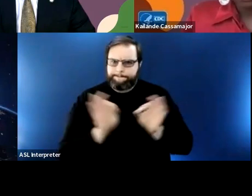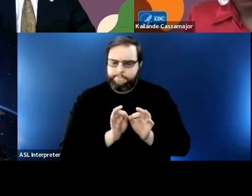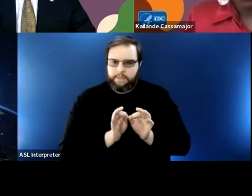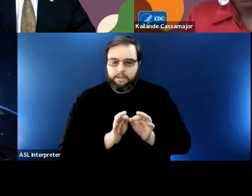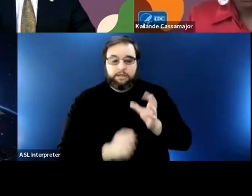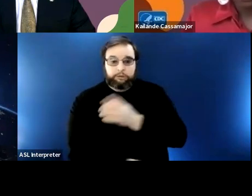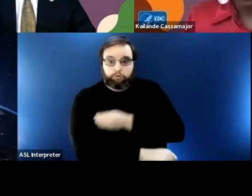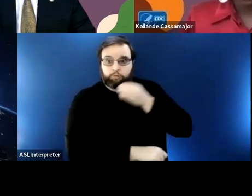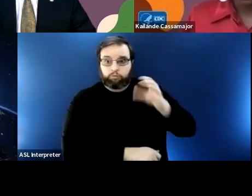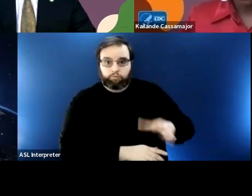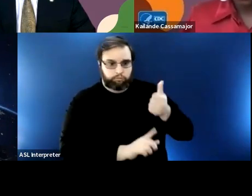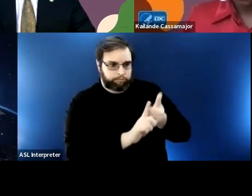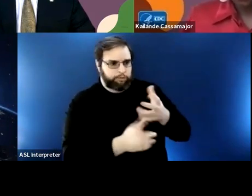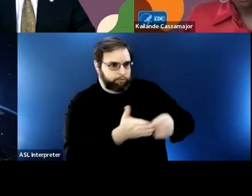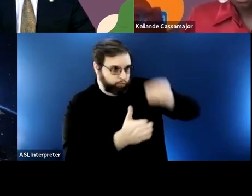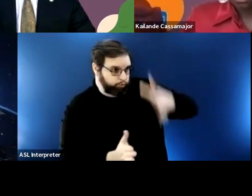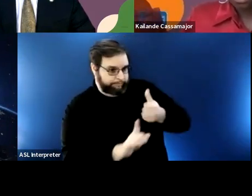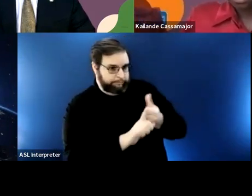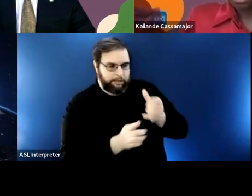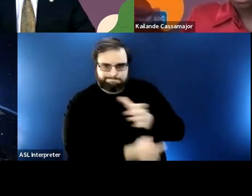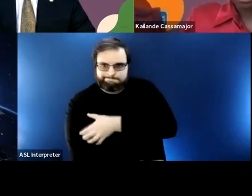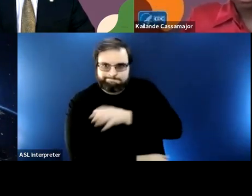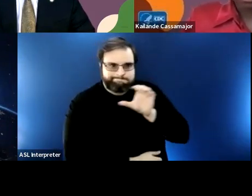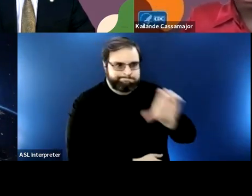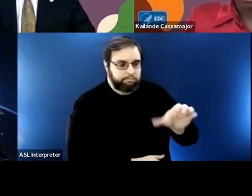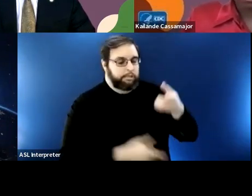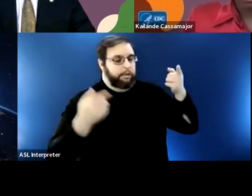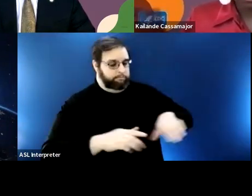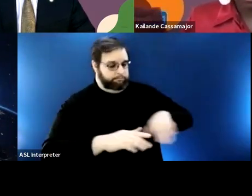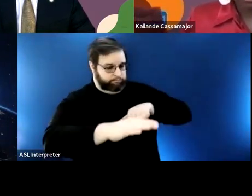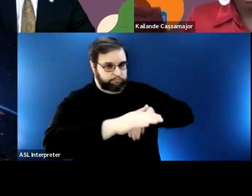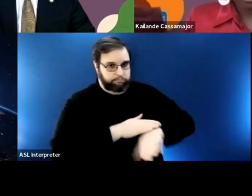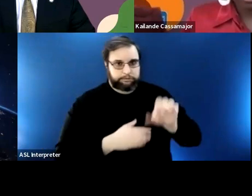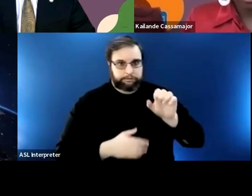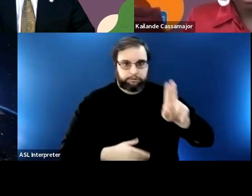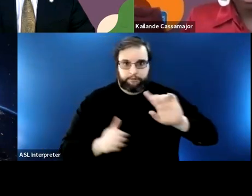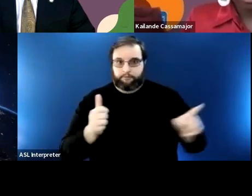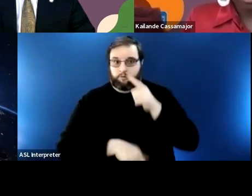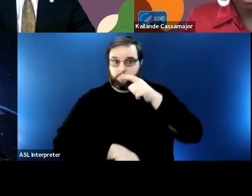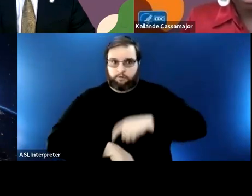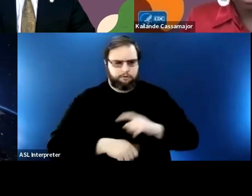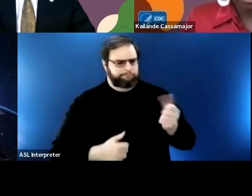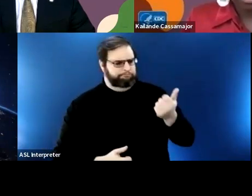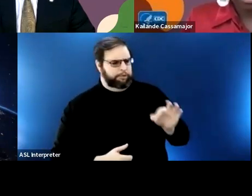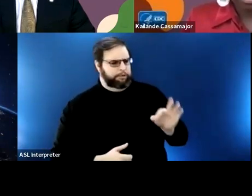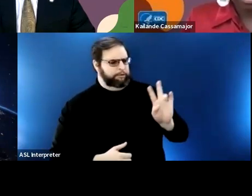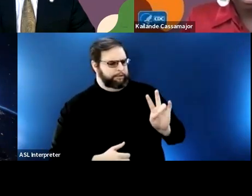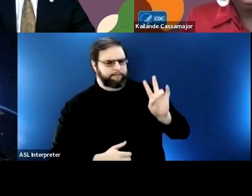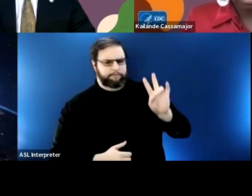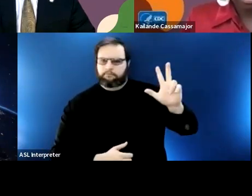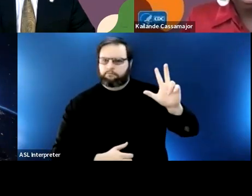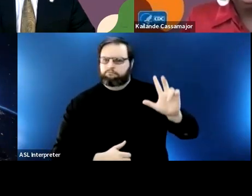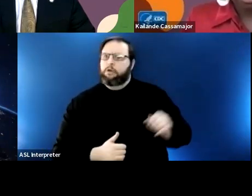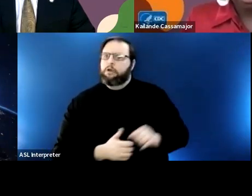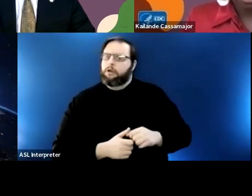empowerment. And that's why when I came to CDU for the first time, it was after my freshman year in college, 1973. The university